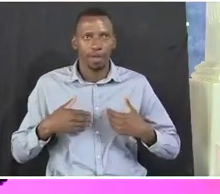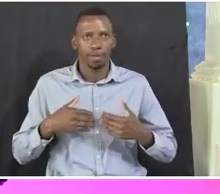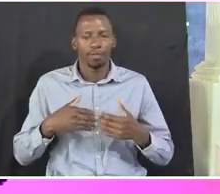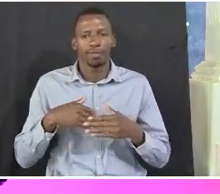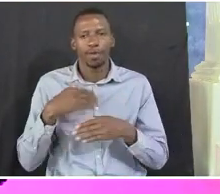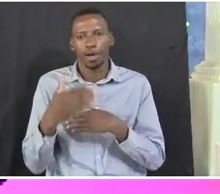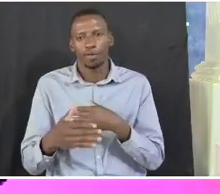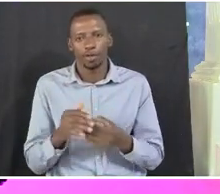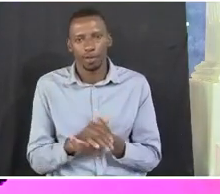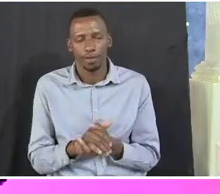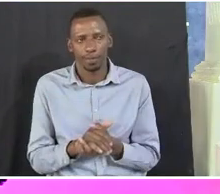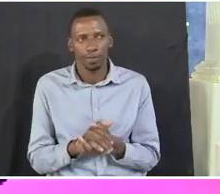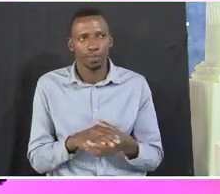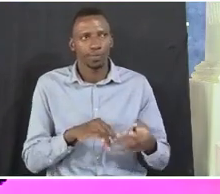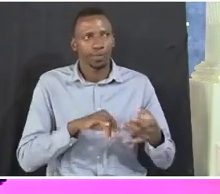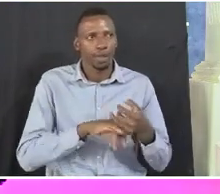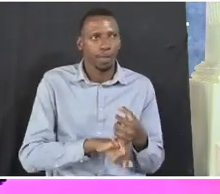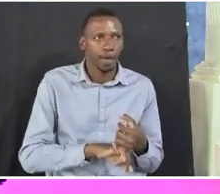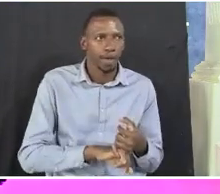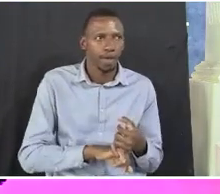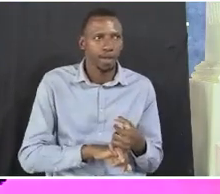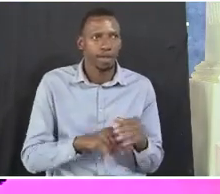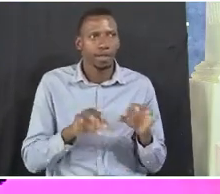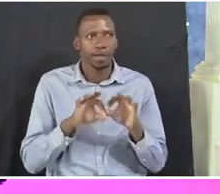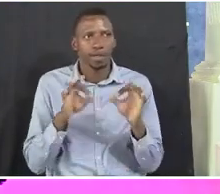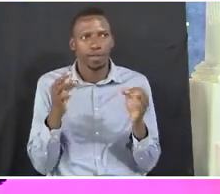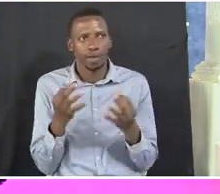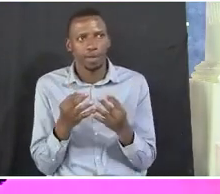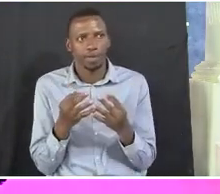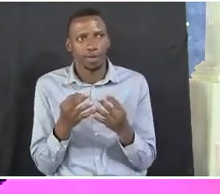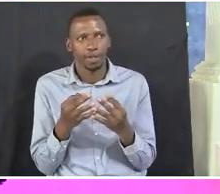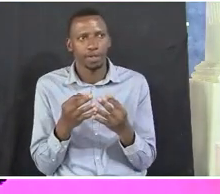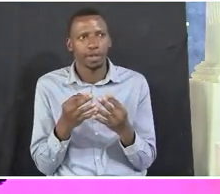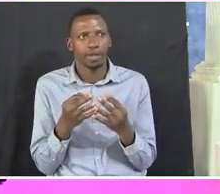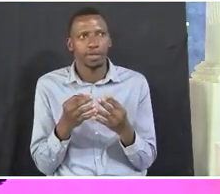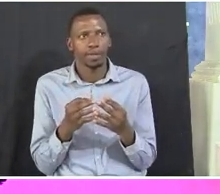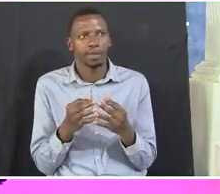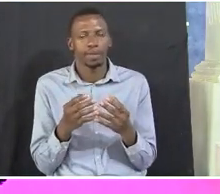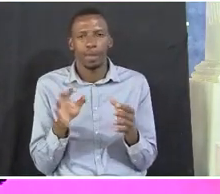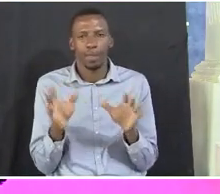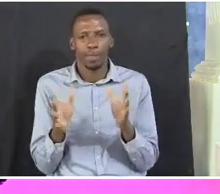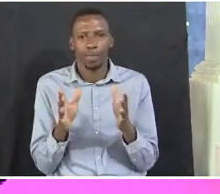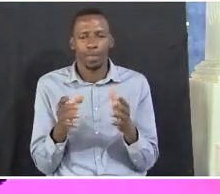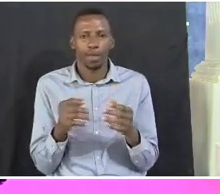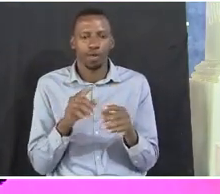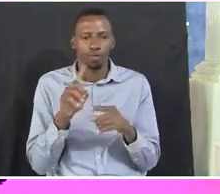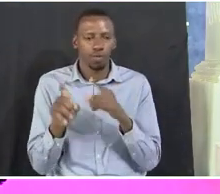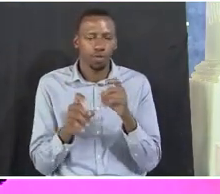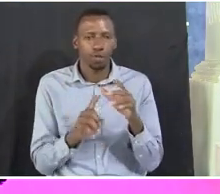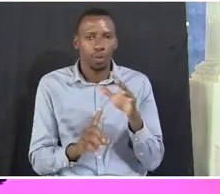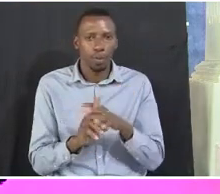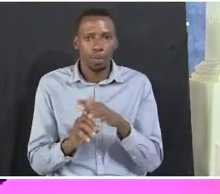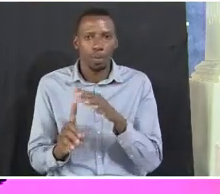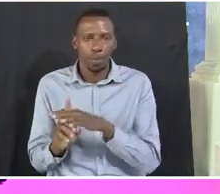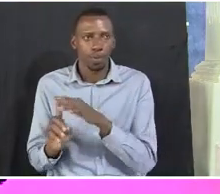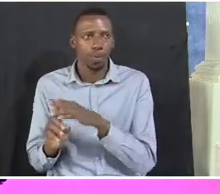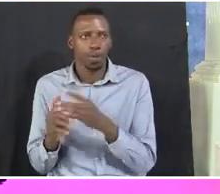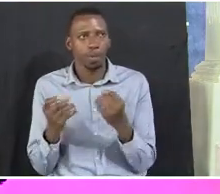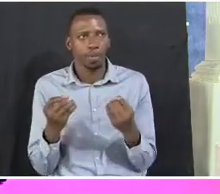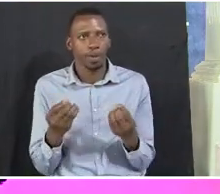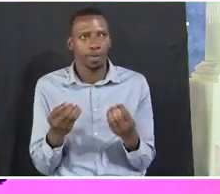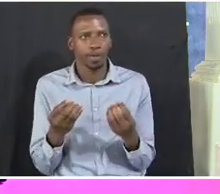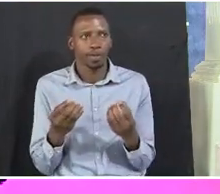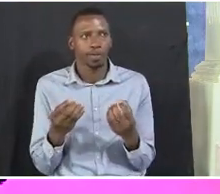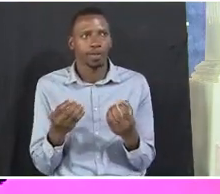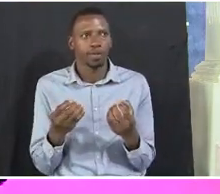Marriages and families have become so beleaguered that there are many questions arising. Why are we going this direction, people